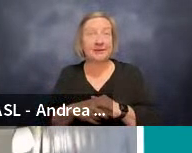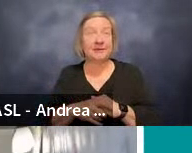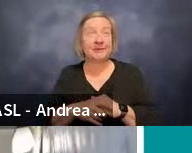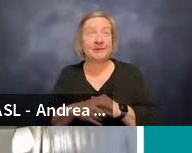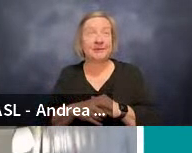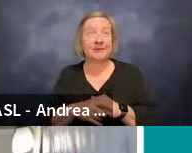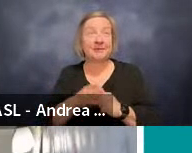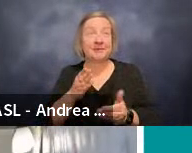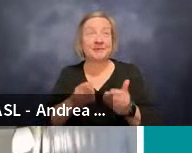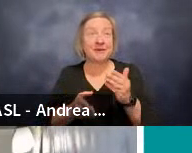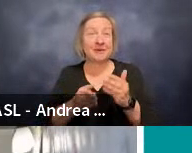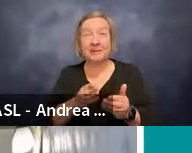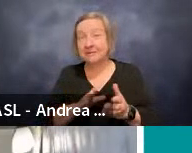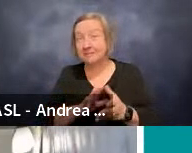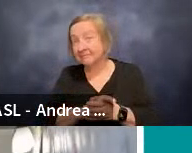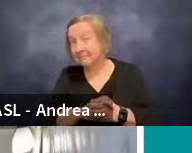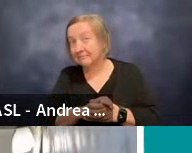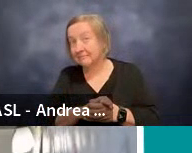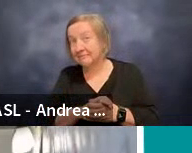Maybe.